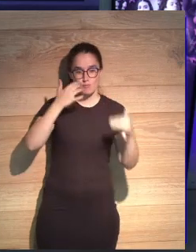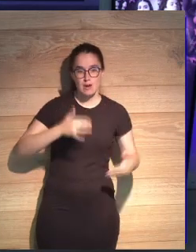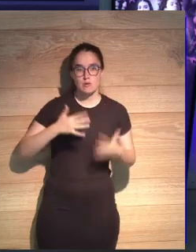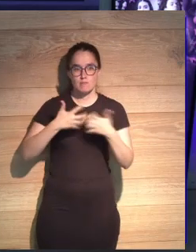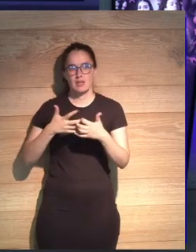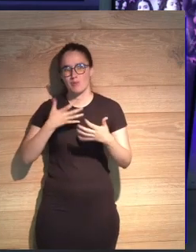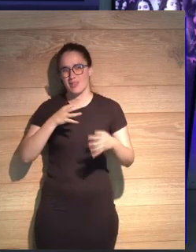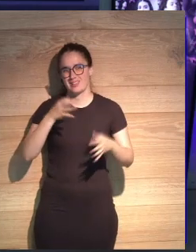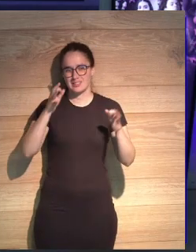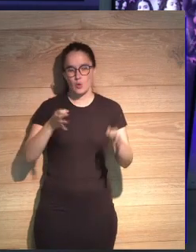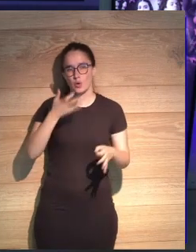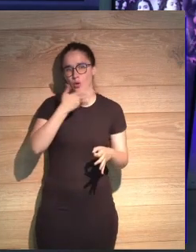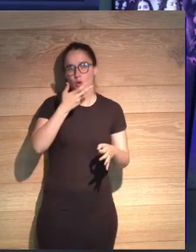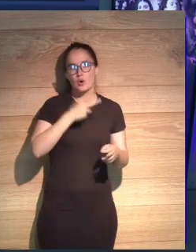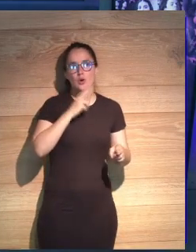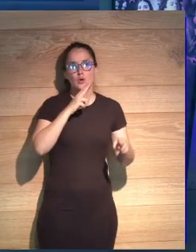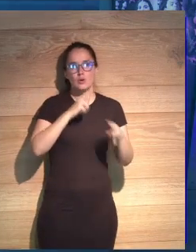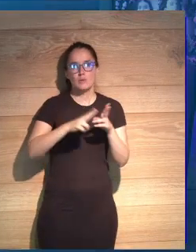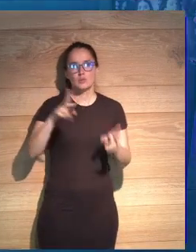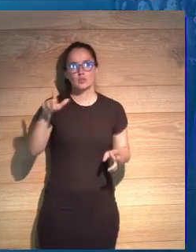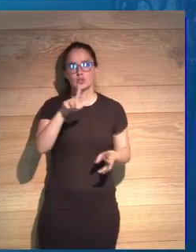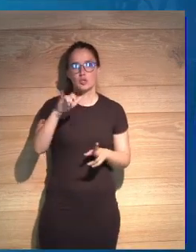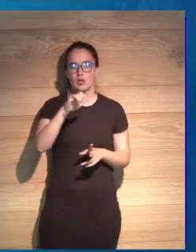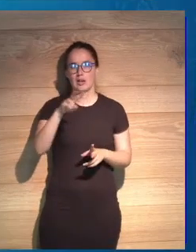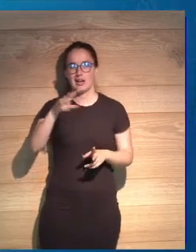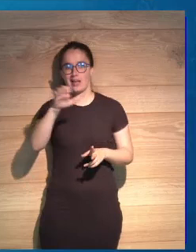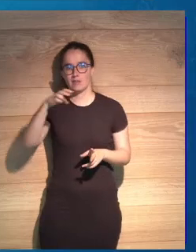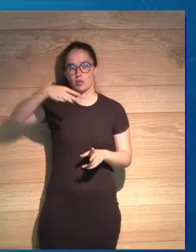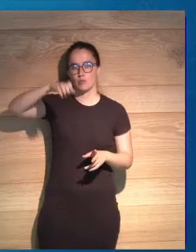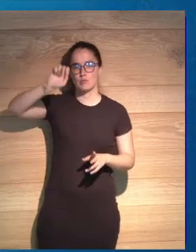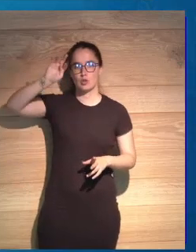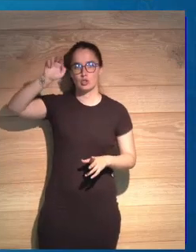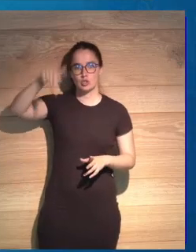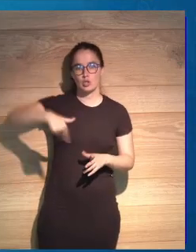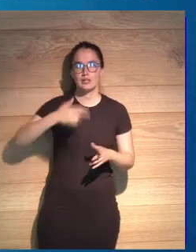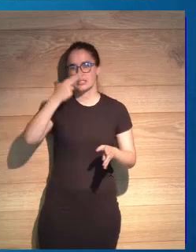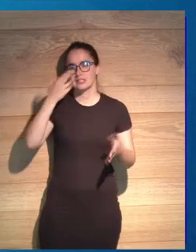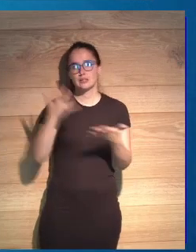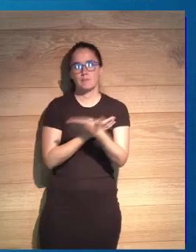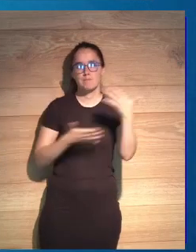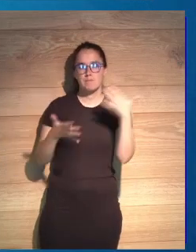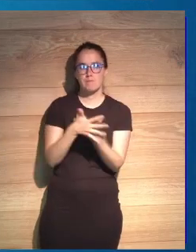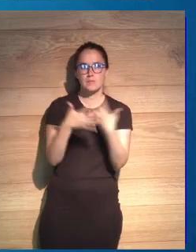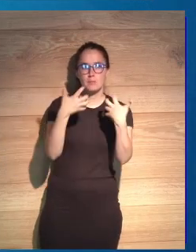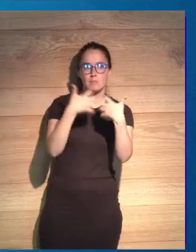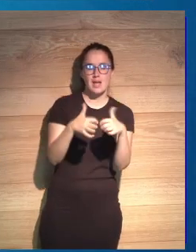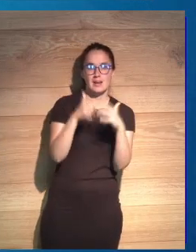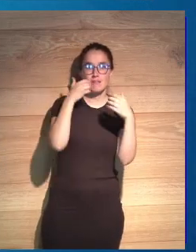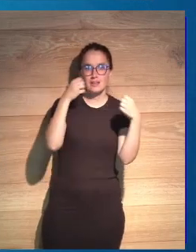Another interface man-machine is this one, which is, you probably know, this one is called Knee